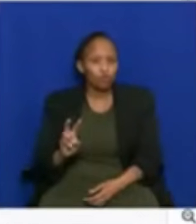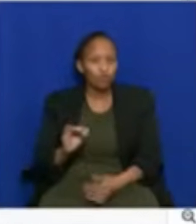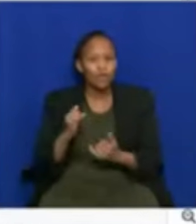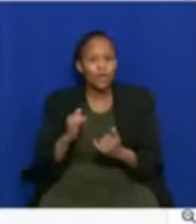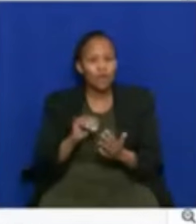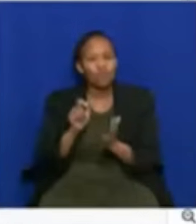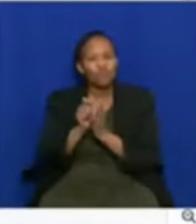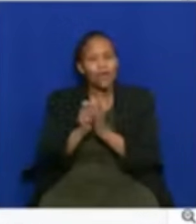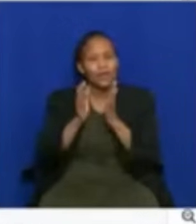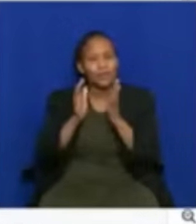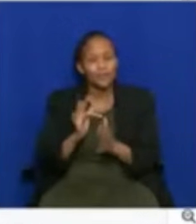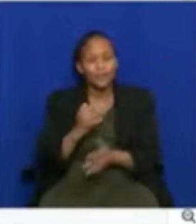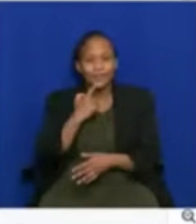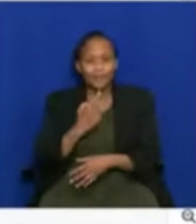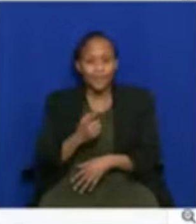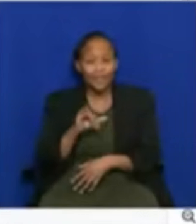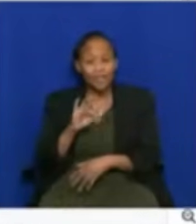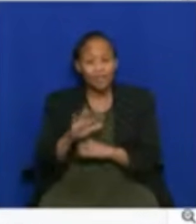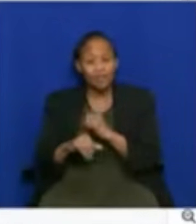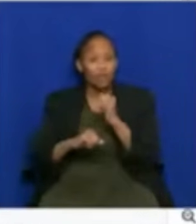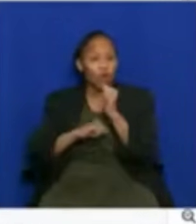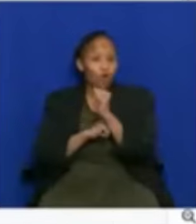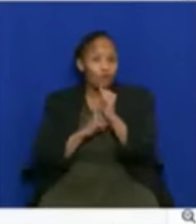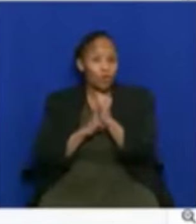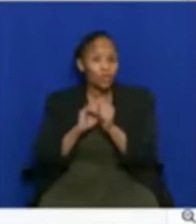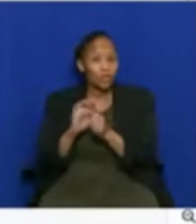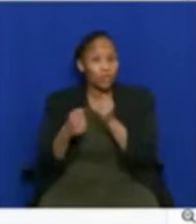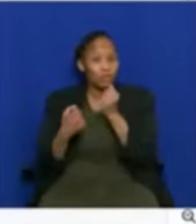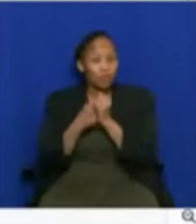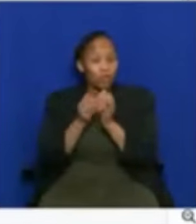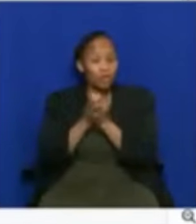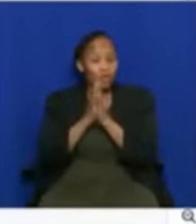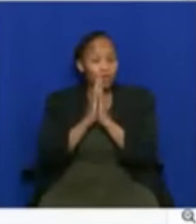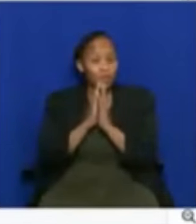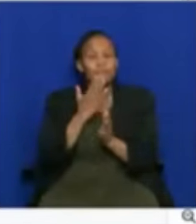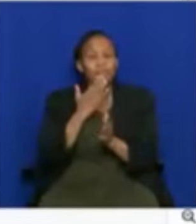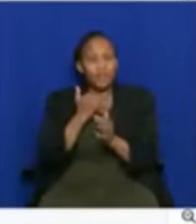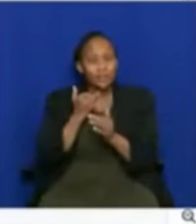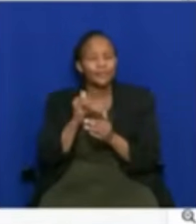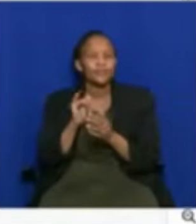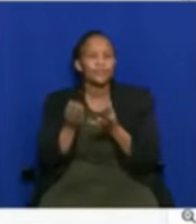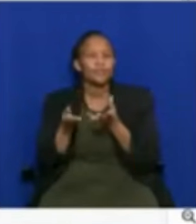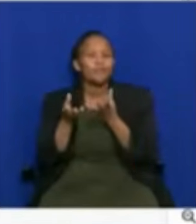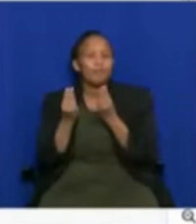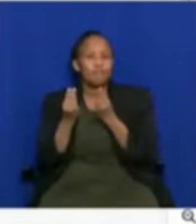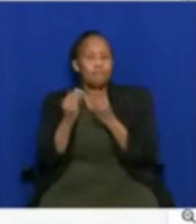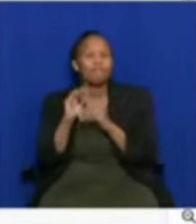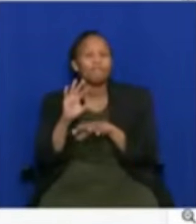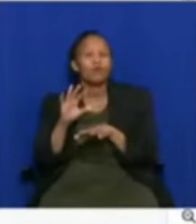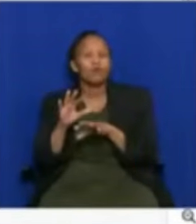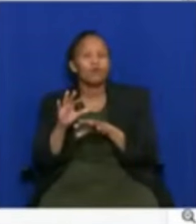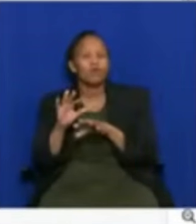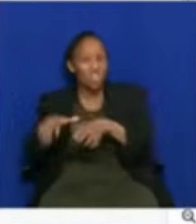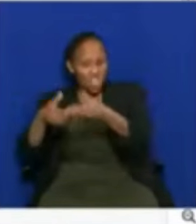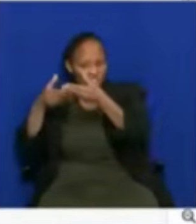is in support of the request, please find the dockets for perusal. So we are now on the 20th.